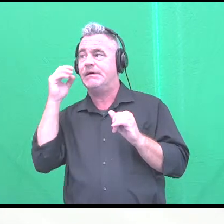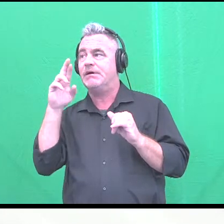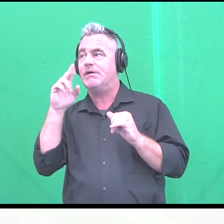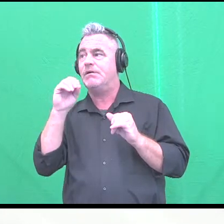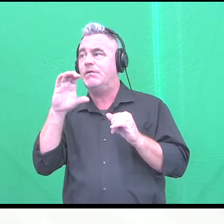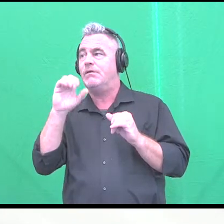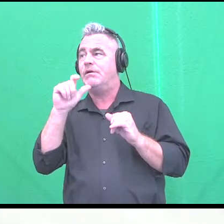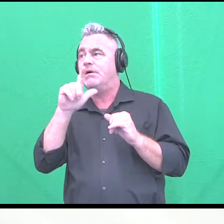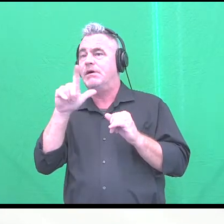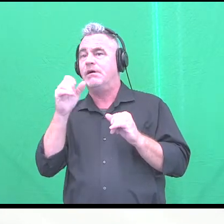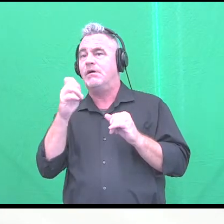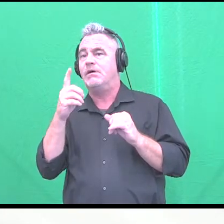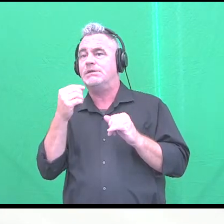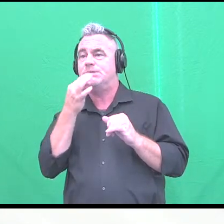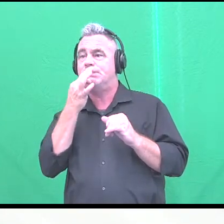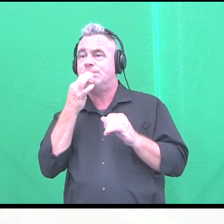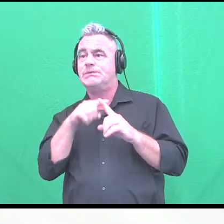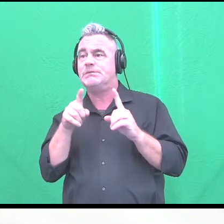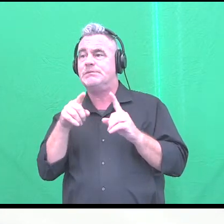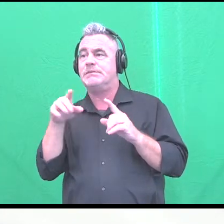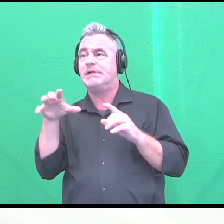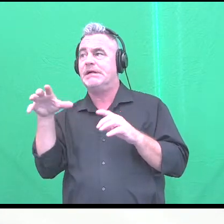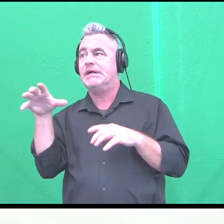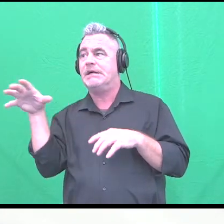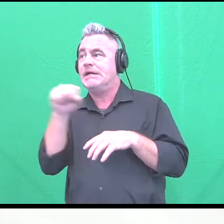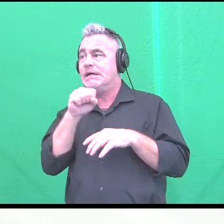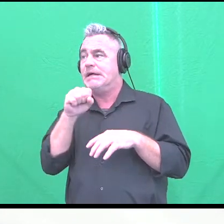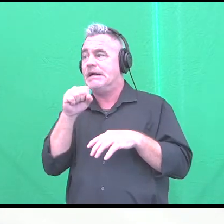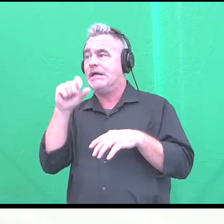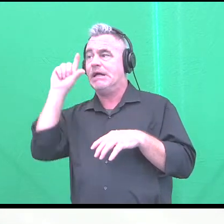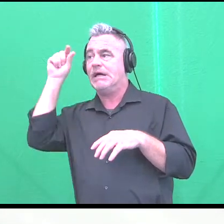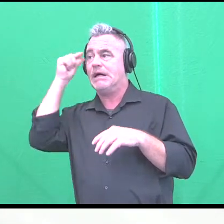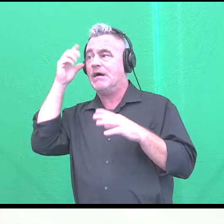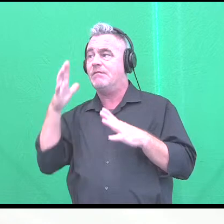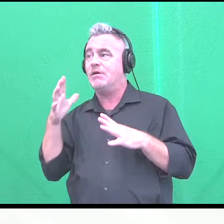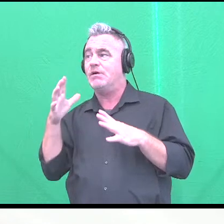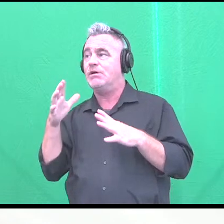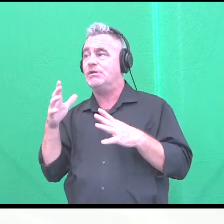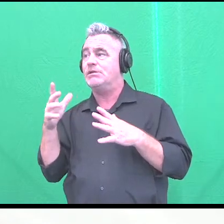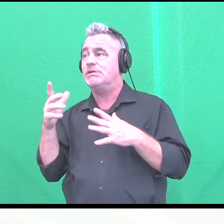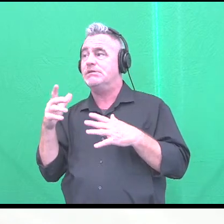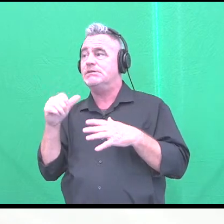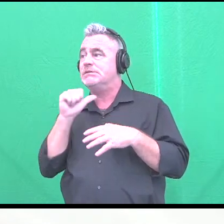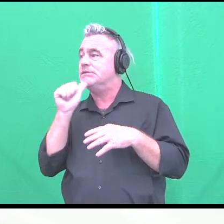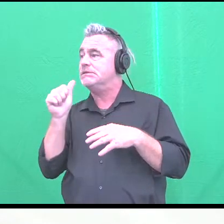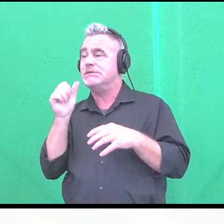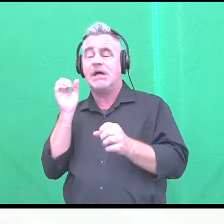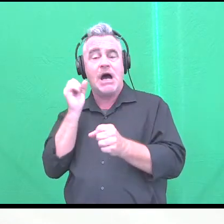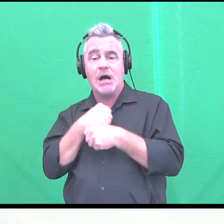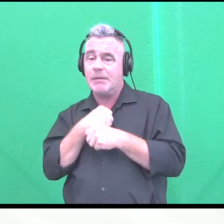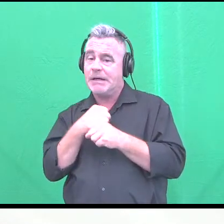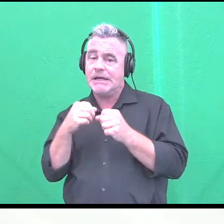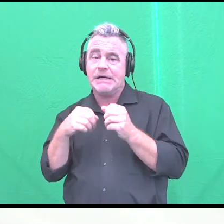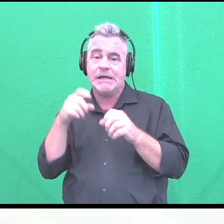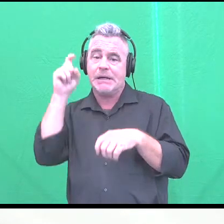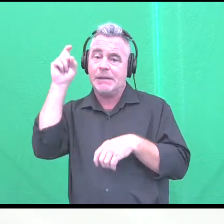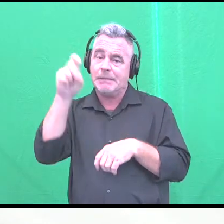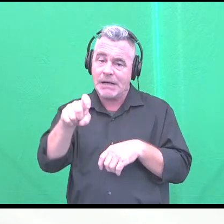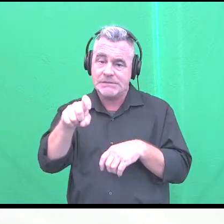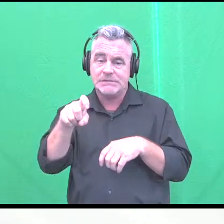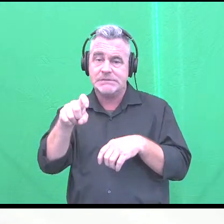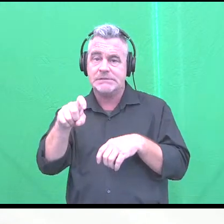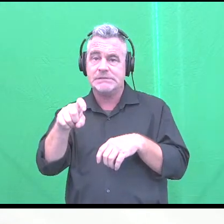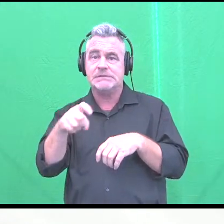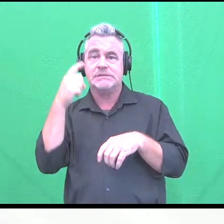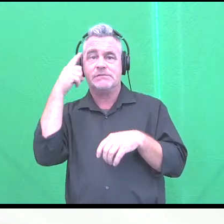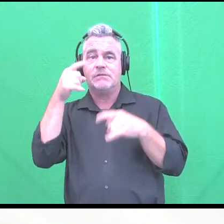so, but catch him on the way out. Ask him to not make it mandatory for kids to wear masks. If